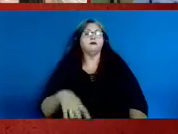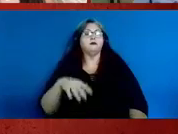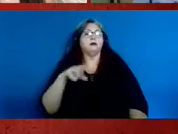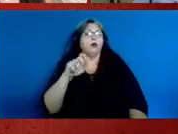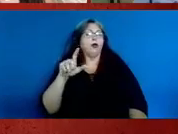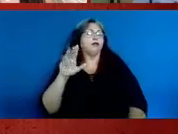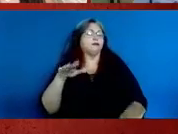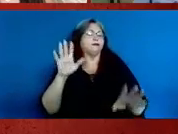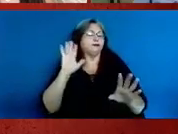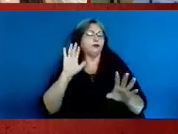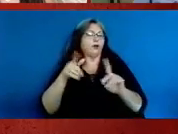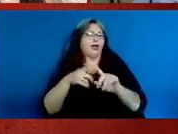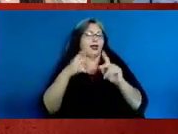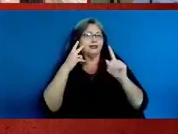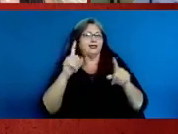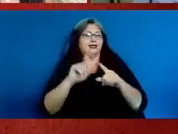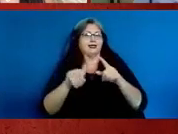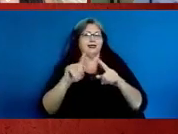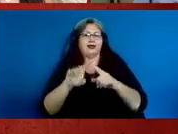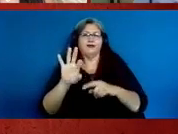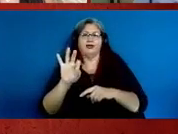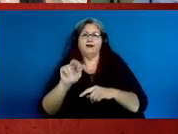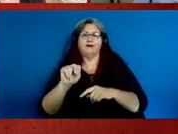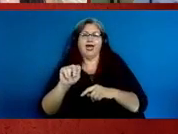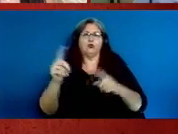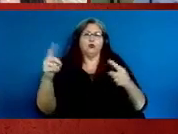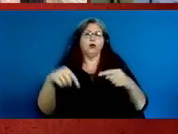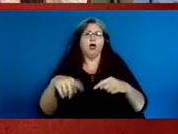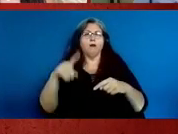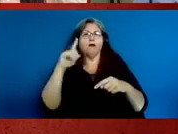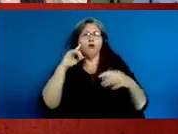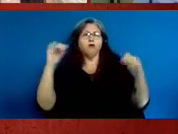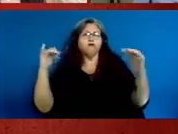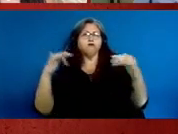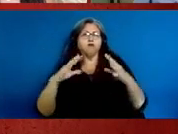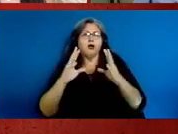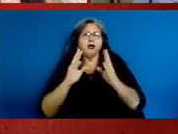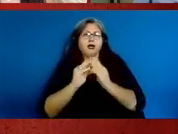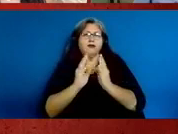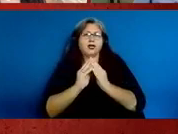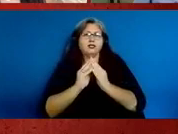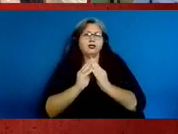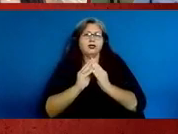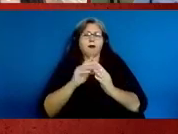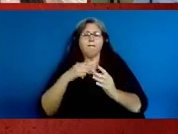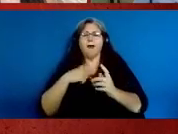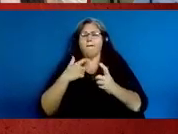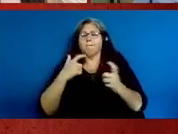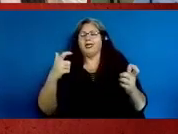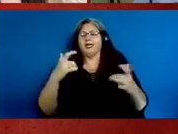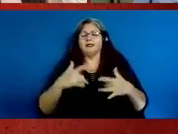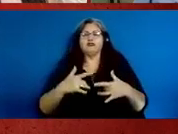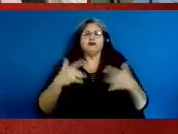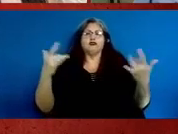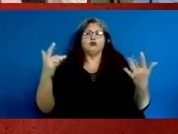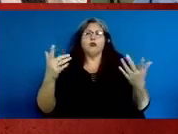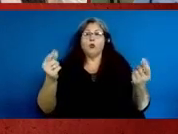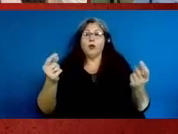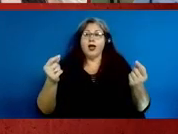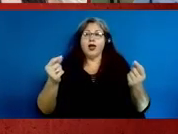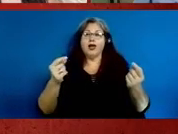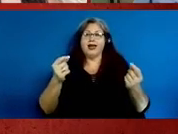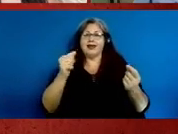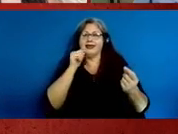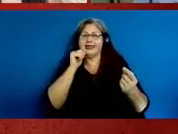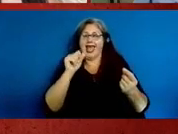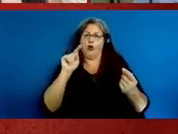see these fans at these conventions, one of the greatest joys is to be able to not just meet